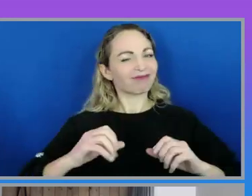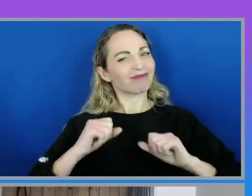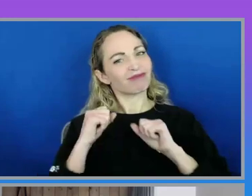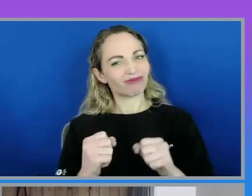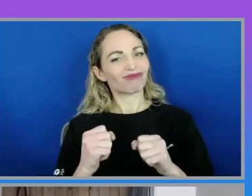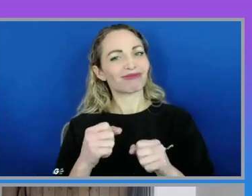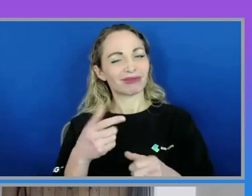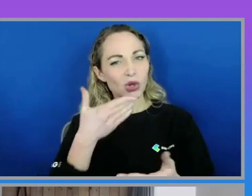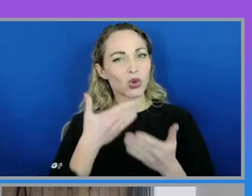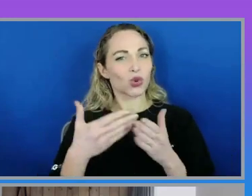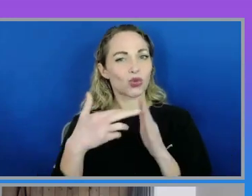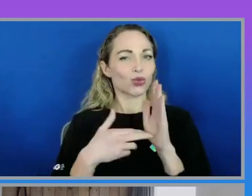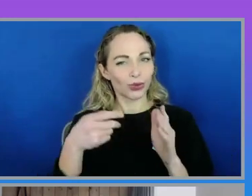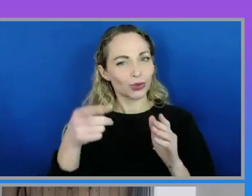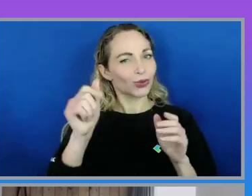bank.